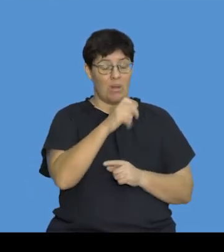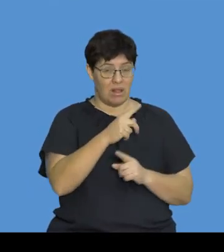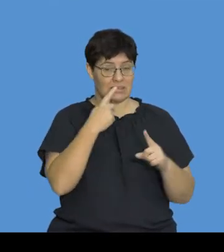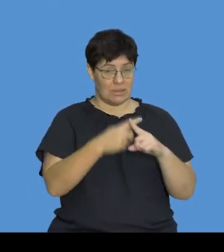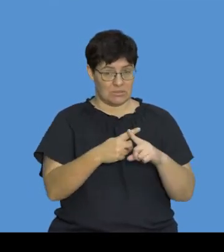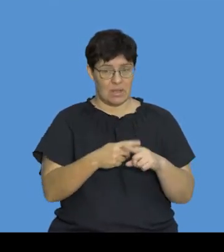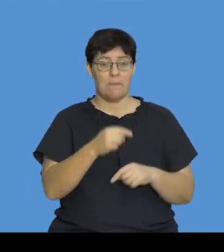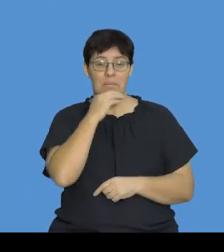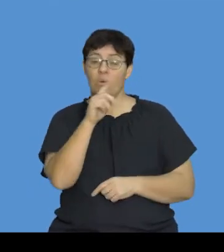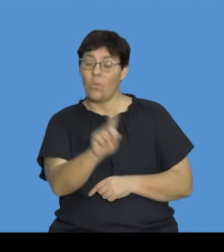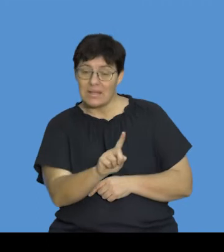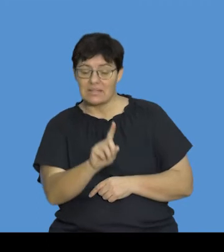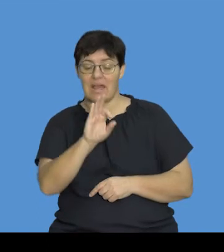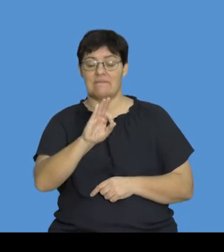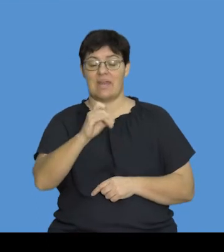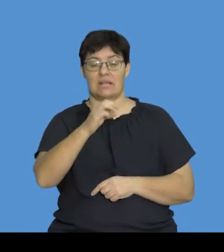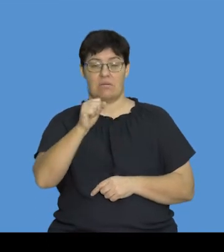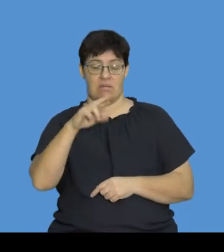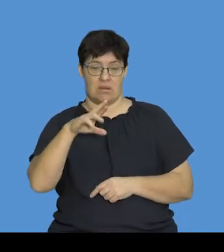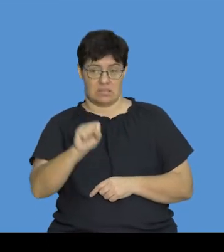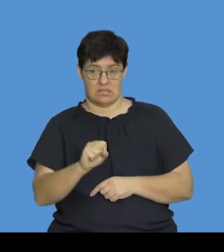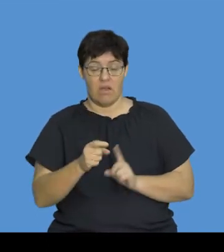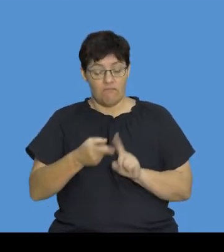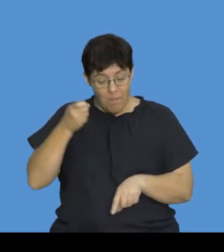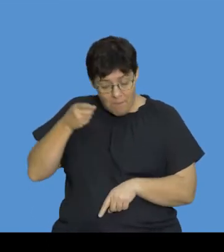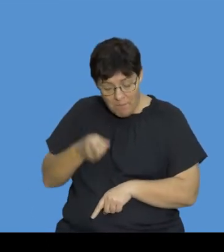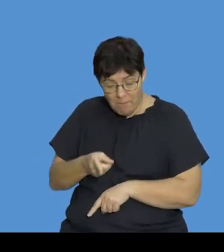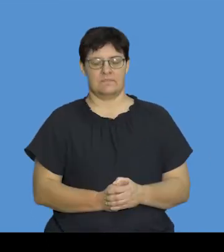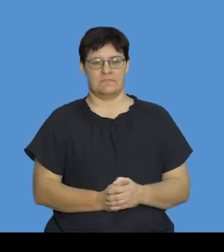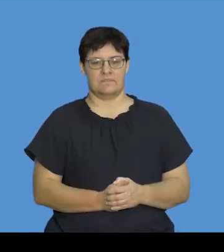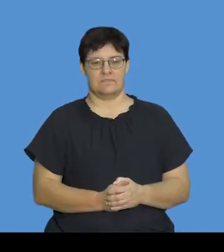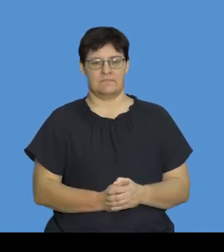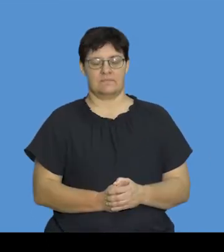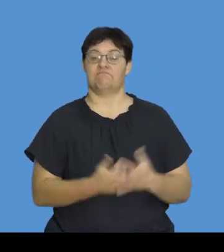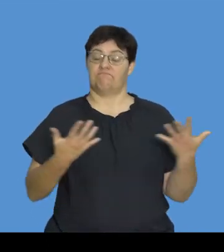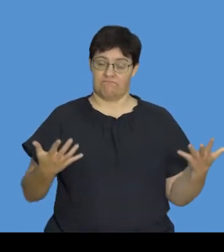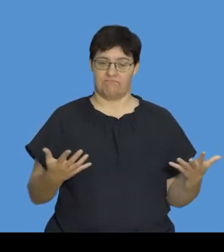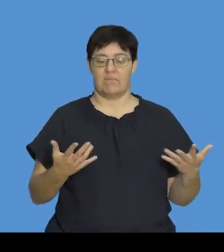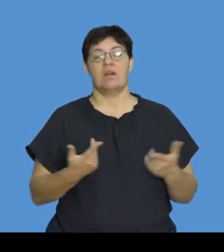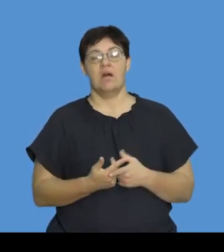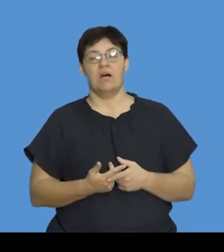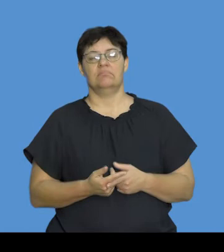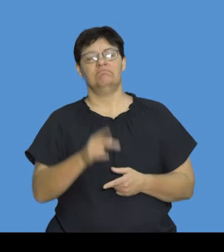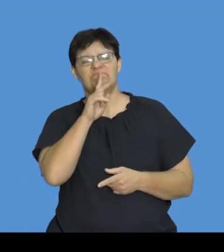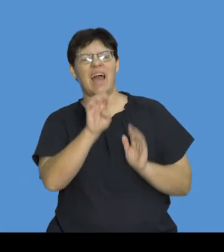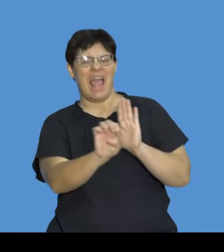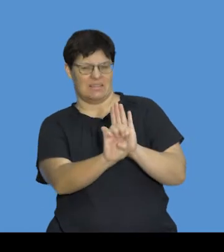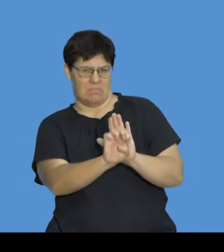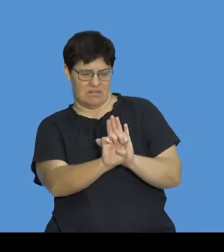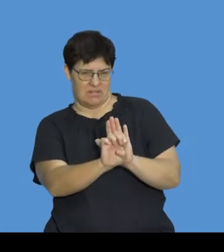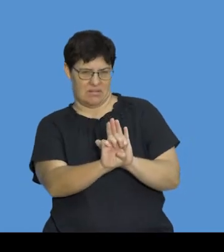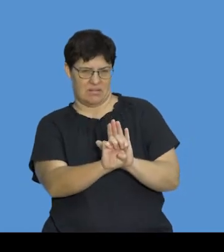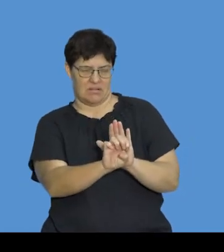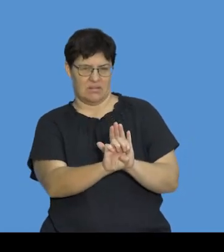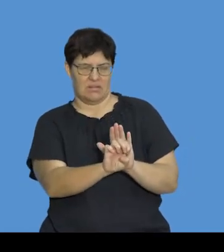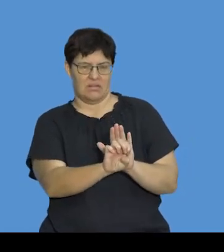them factors of the trinomial. So Right, so let's look at an example of